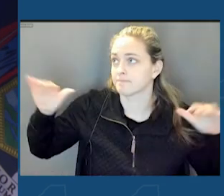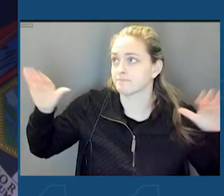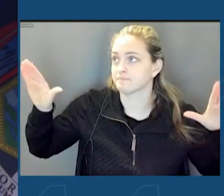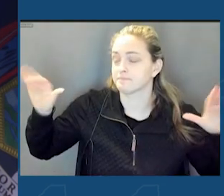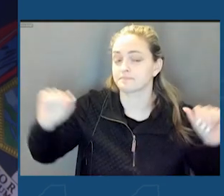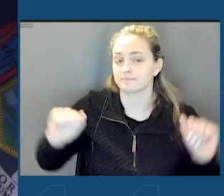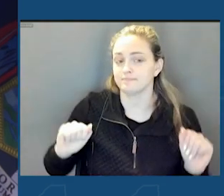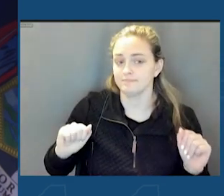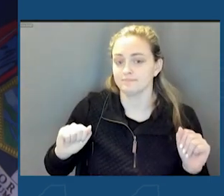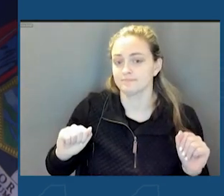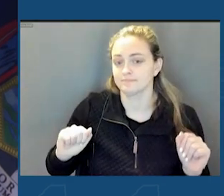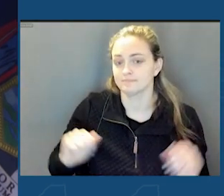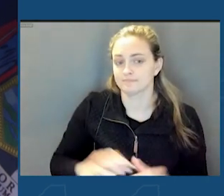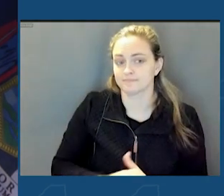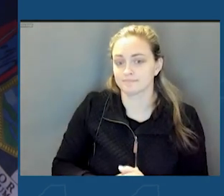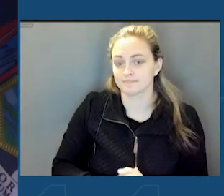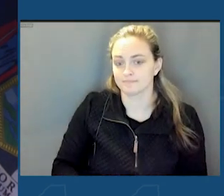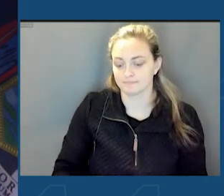heaven,